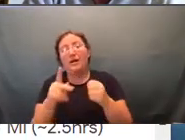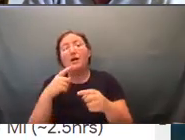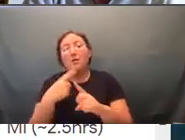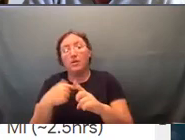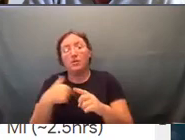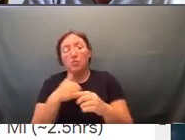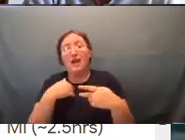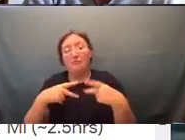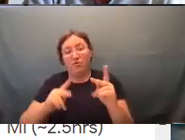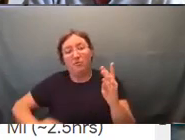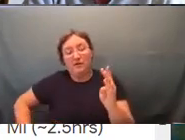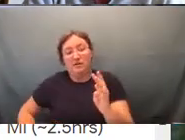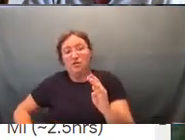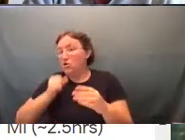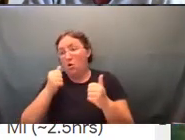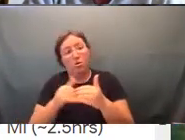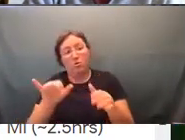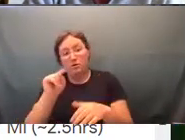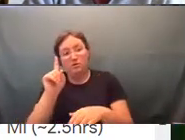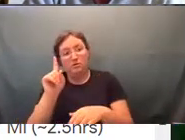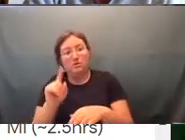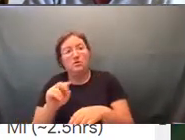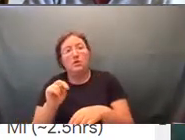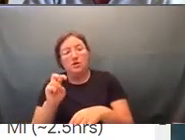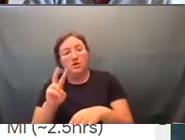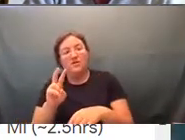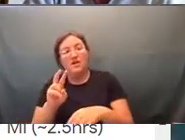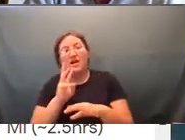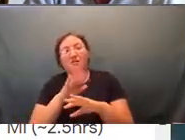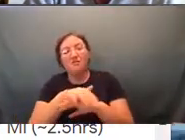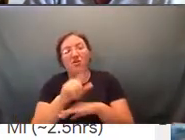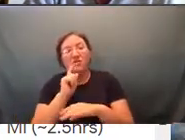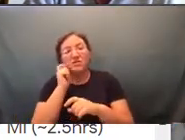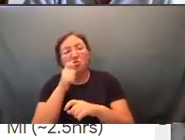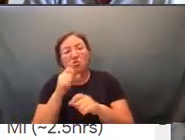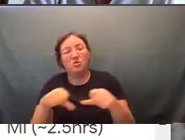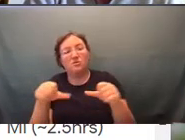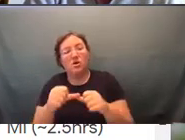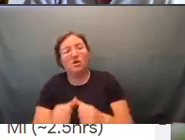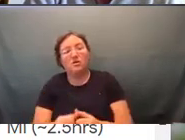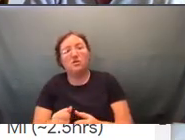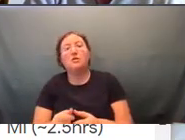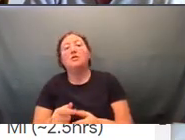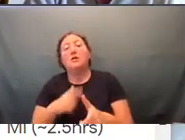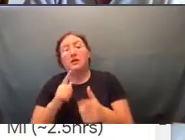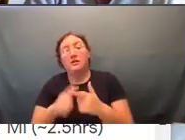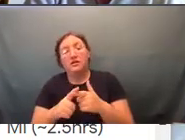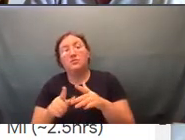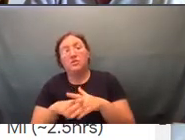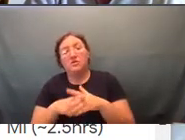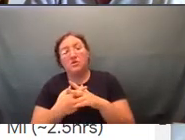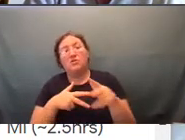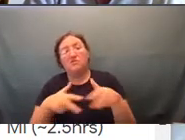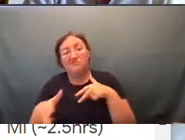our pocket. But Nevada Falls is definitely a cool little stop before we start to make our way a little